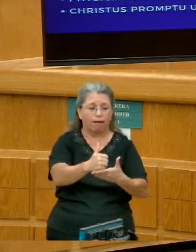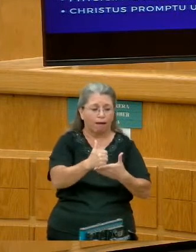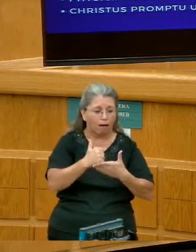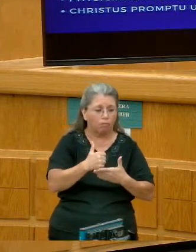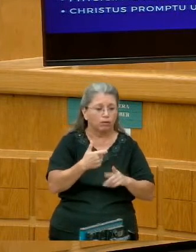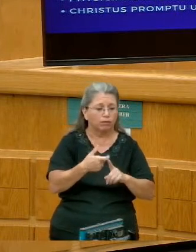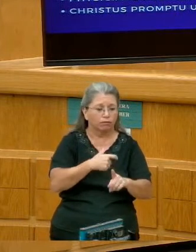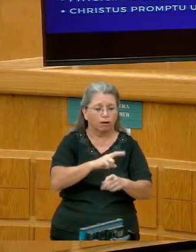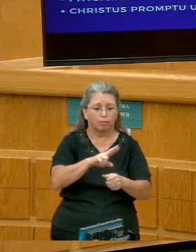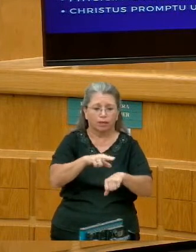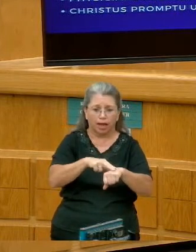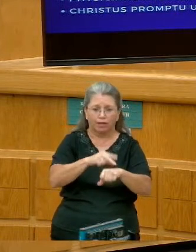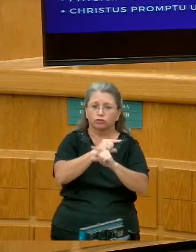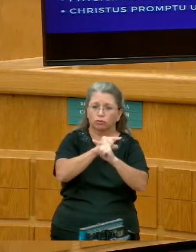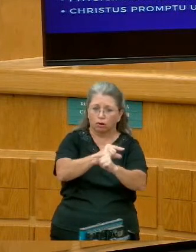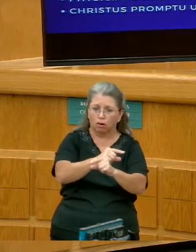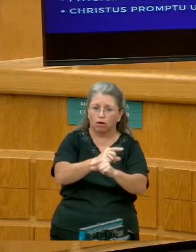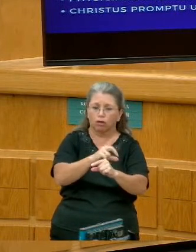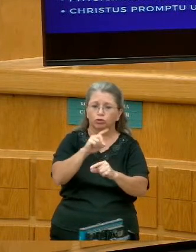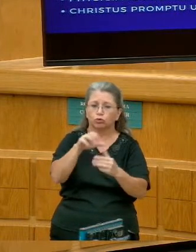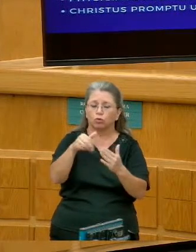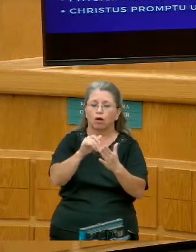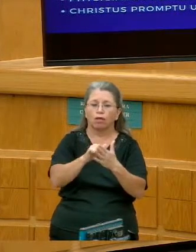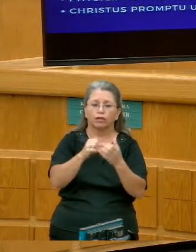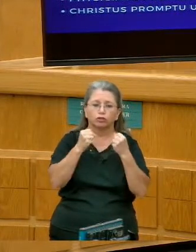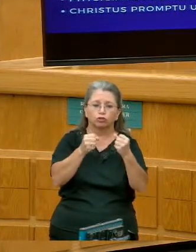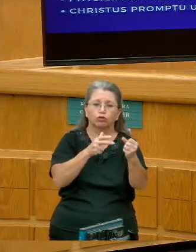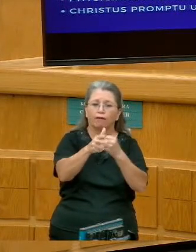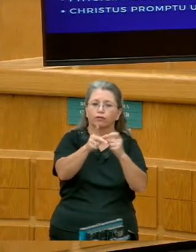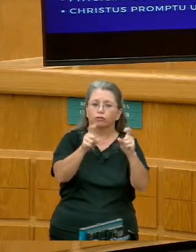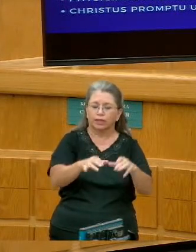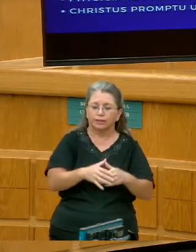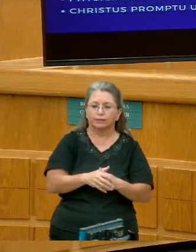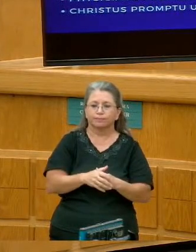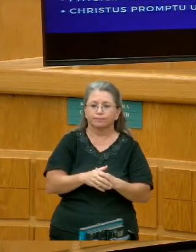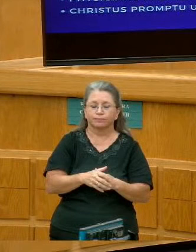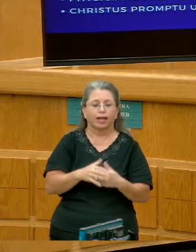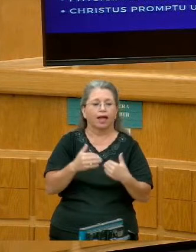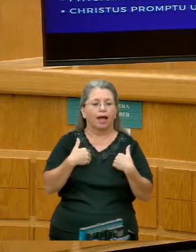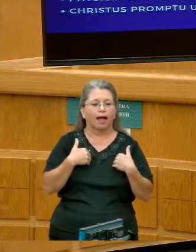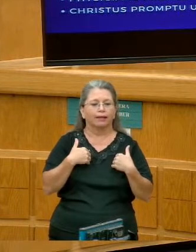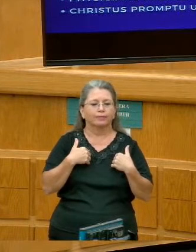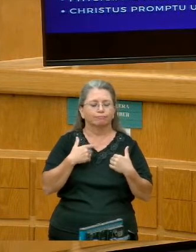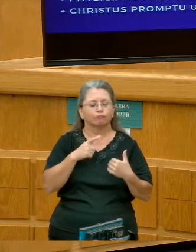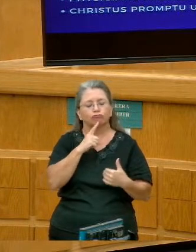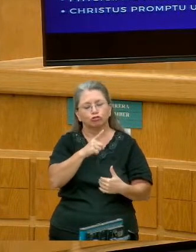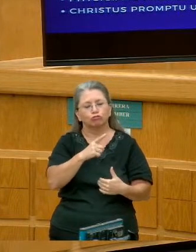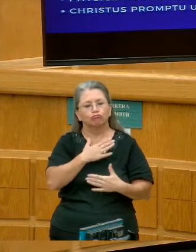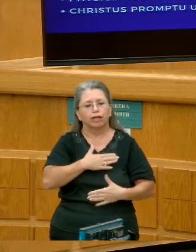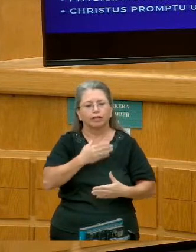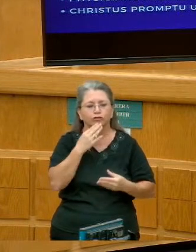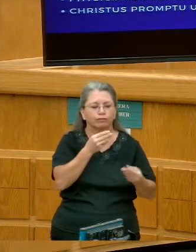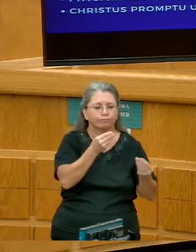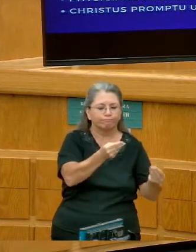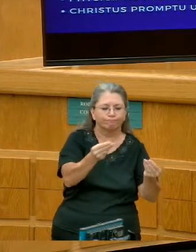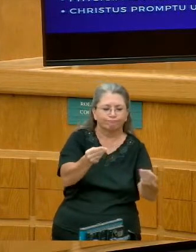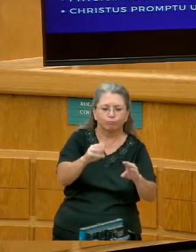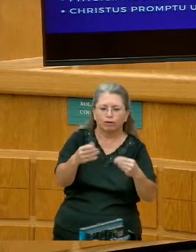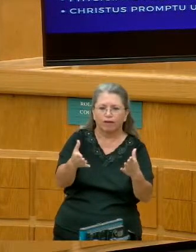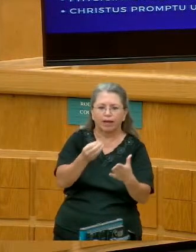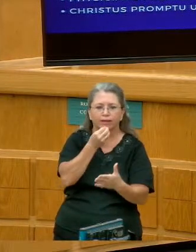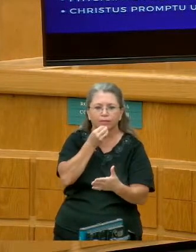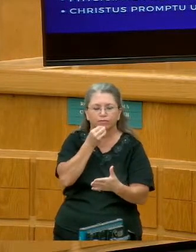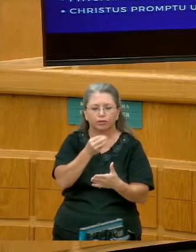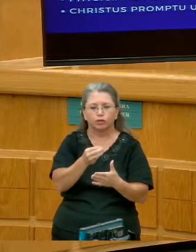mobile testing. And we had the pleasure of feeding those guardsmen, men and women, also with a